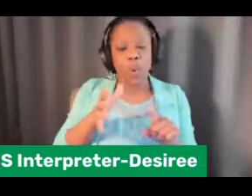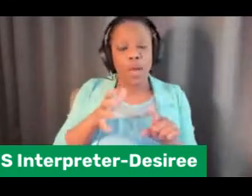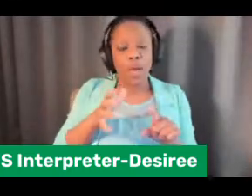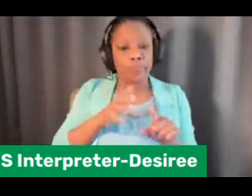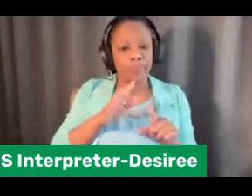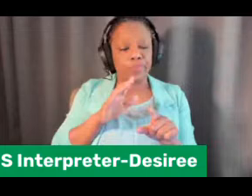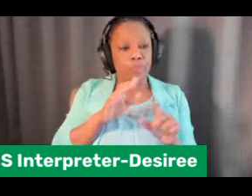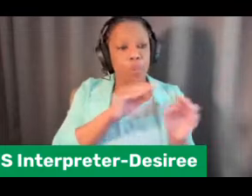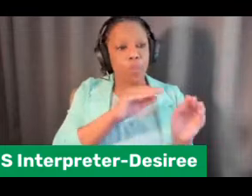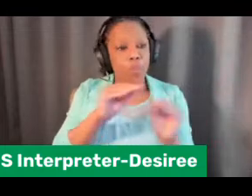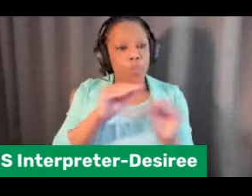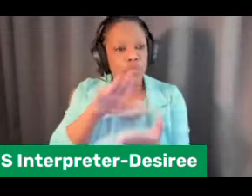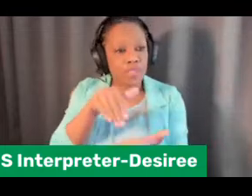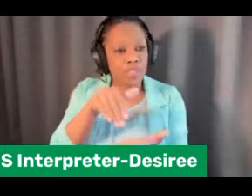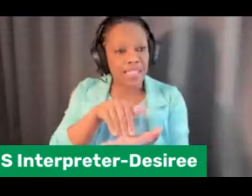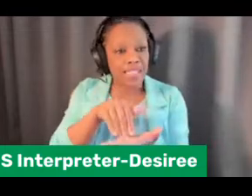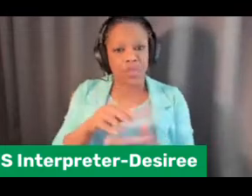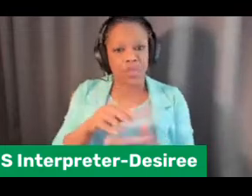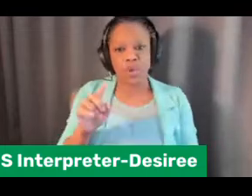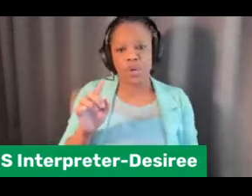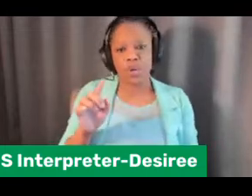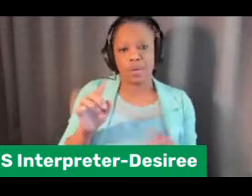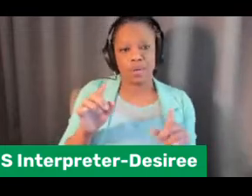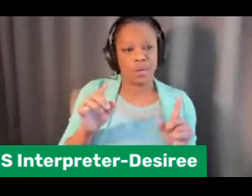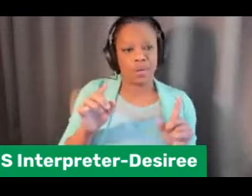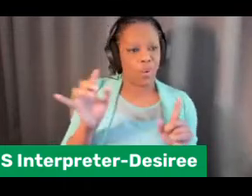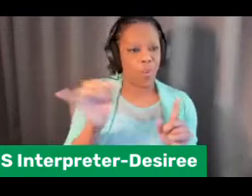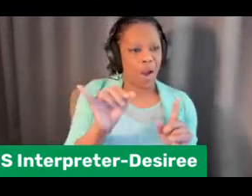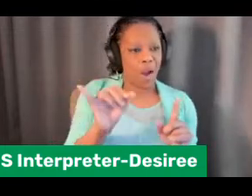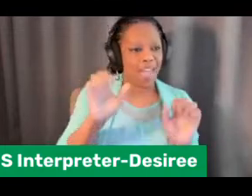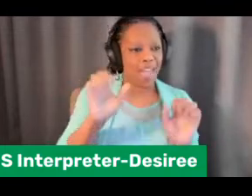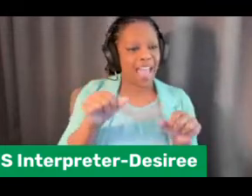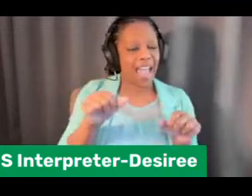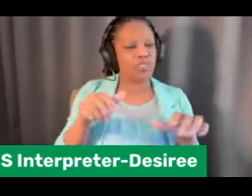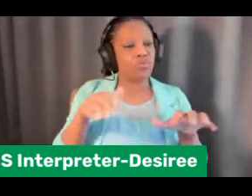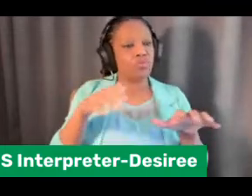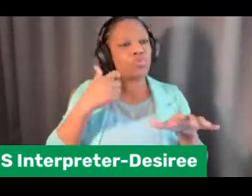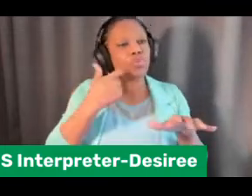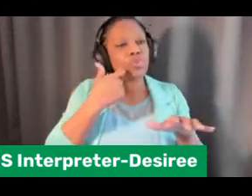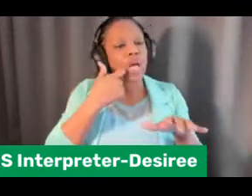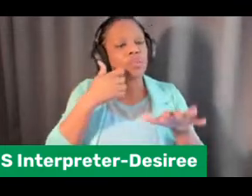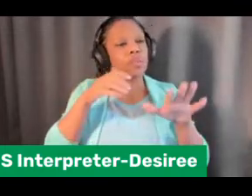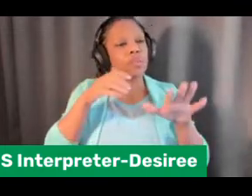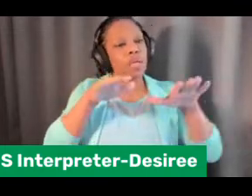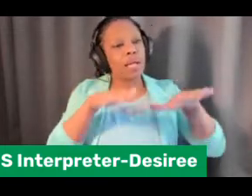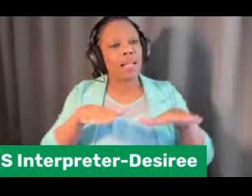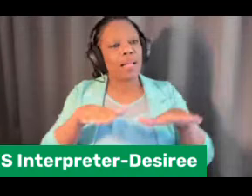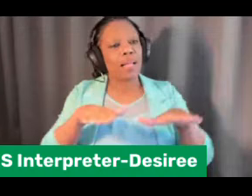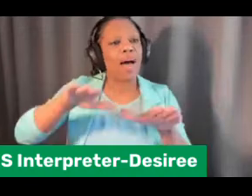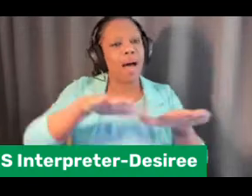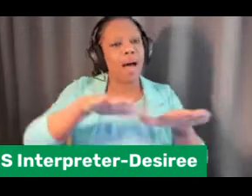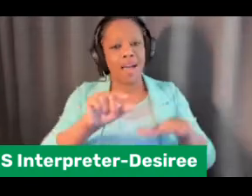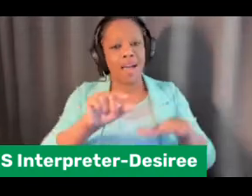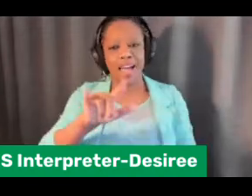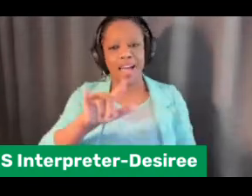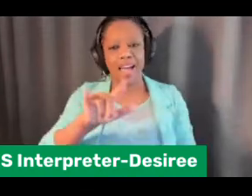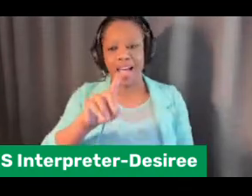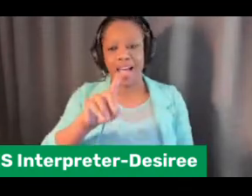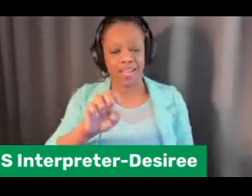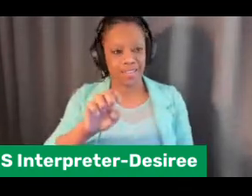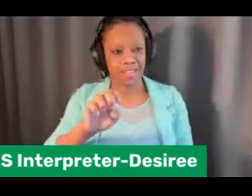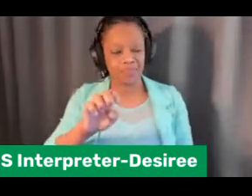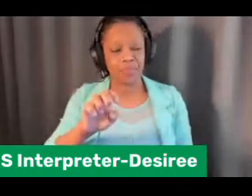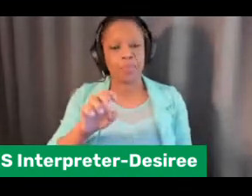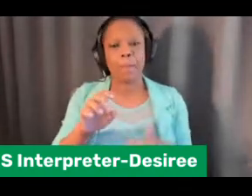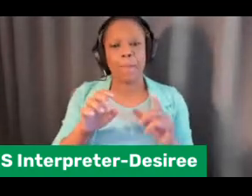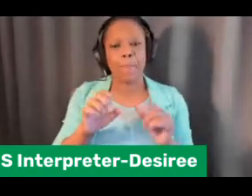kind of glide. And then the birds who have been in the center move towards the outside, the circumference of the circle, where there's a lot